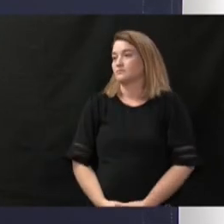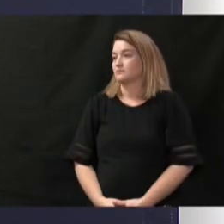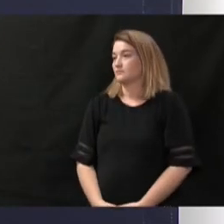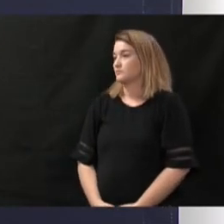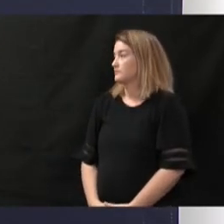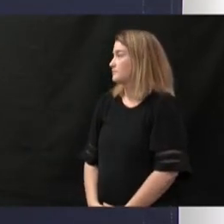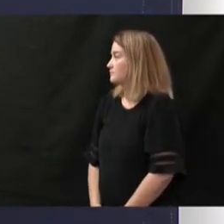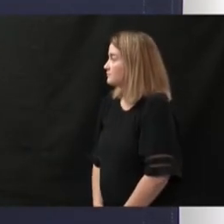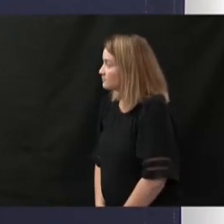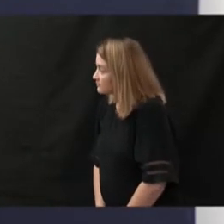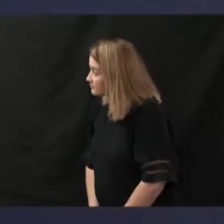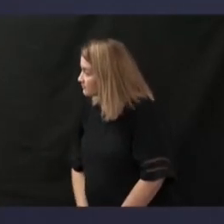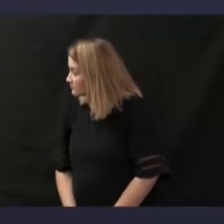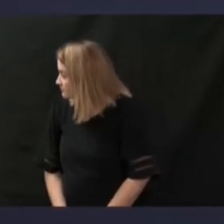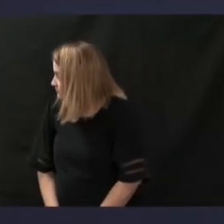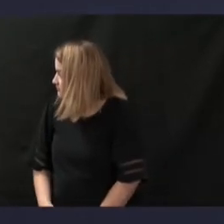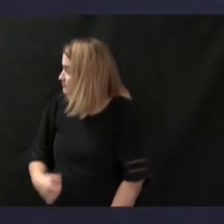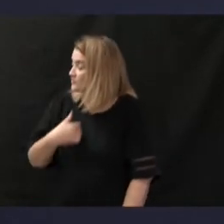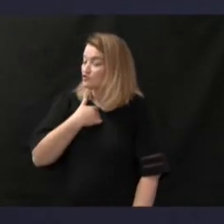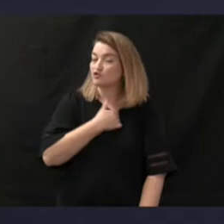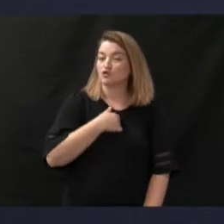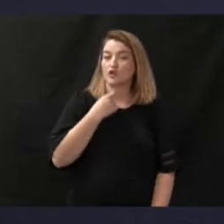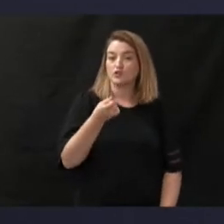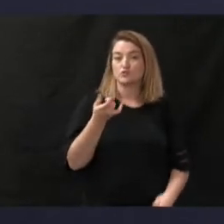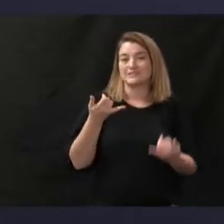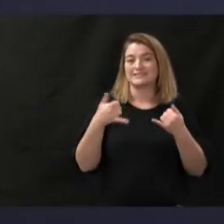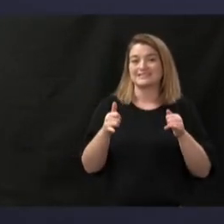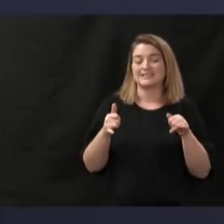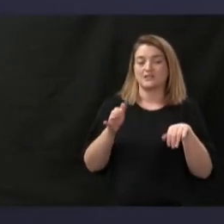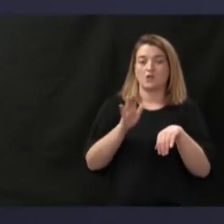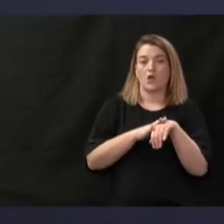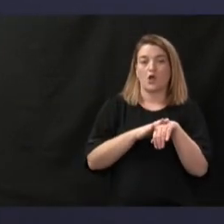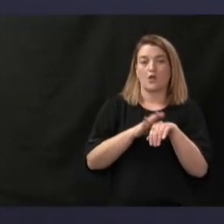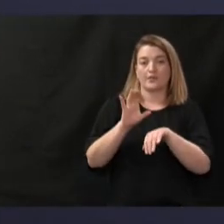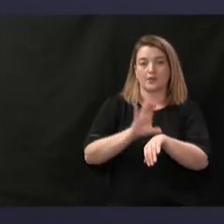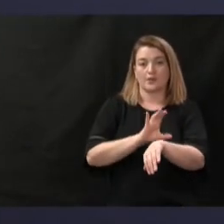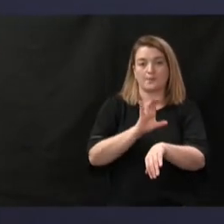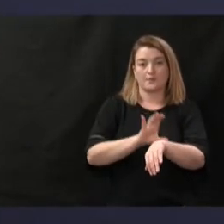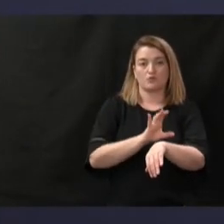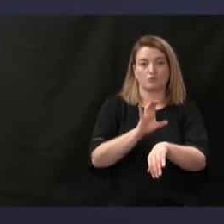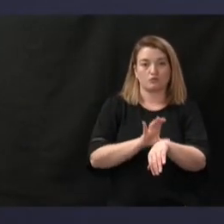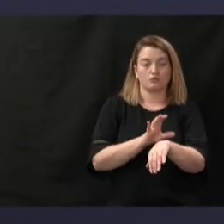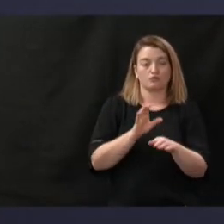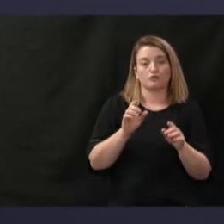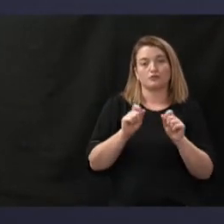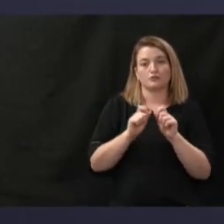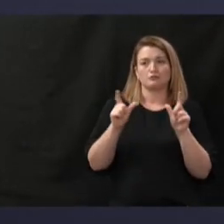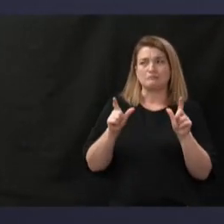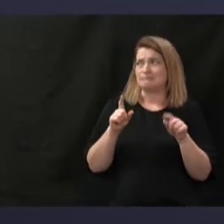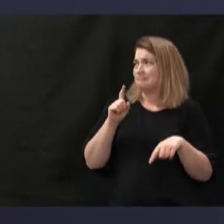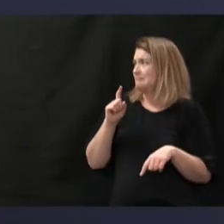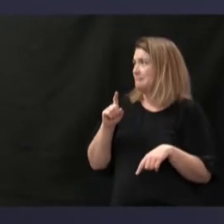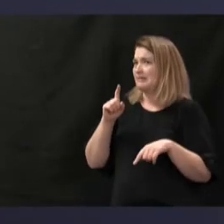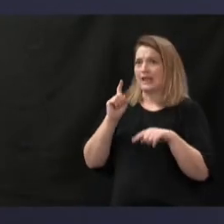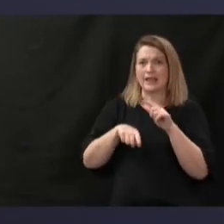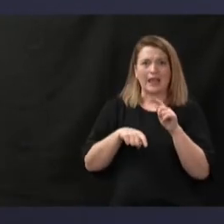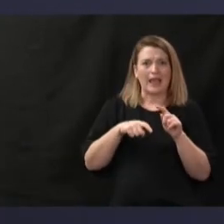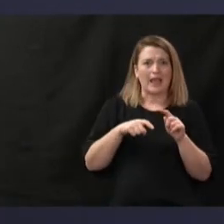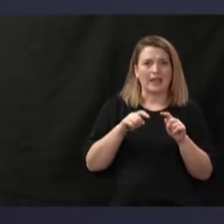computer. Oh, I'm still on this, I'm sorry. Sorry. Thank you. Thank you. It's kind of hard to take a picture of something you can't see, isn't it?